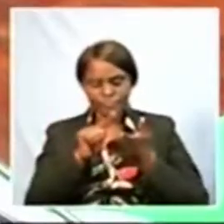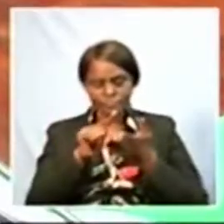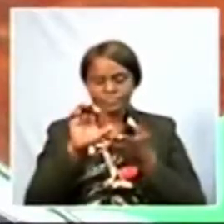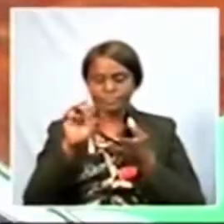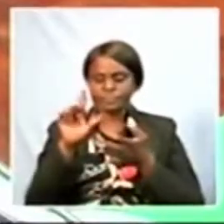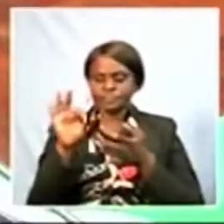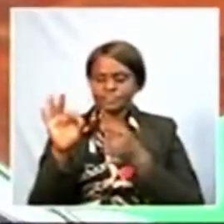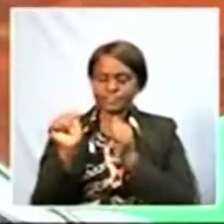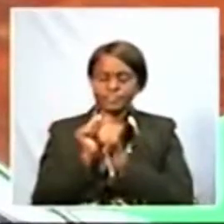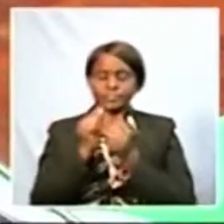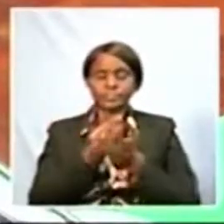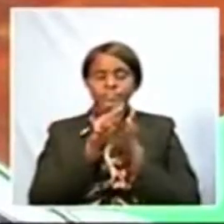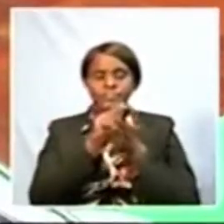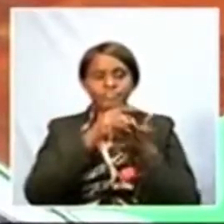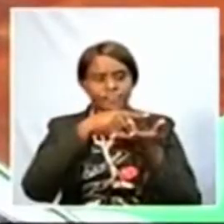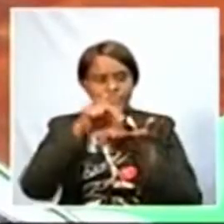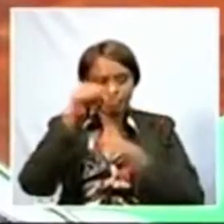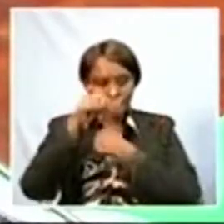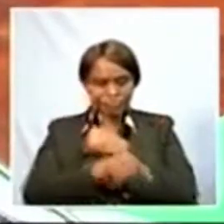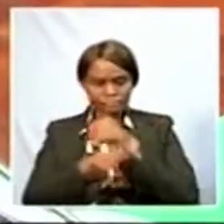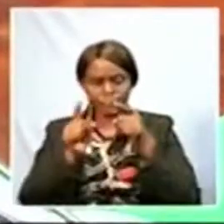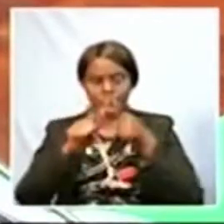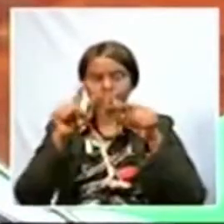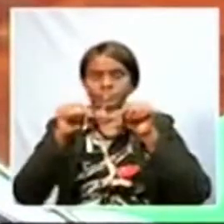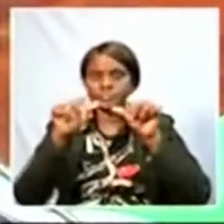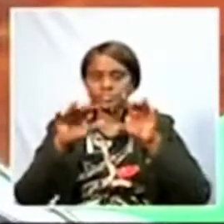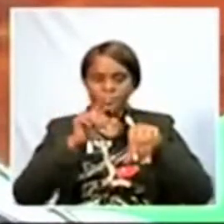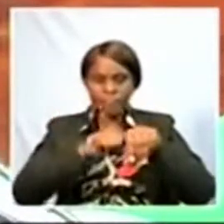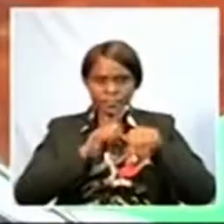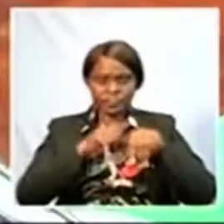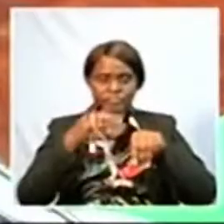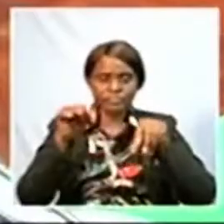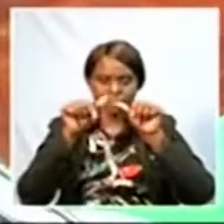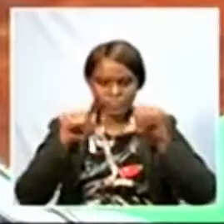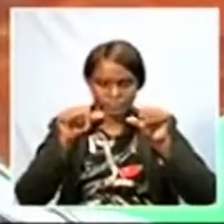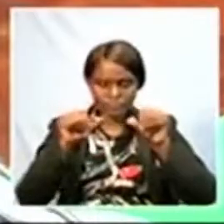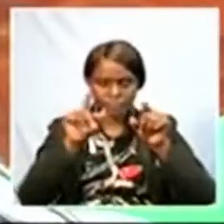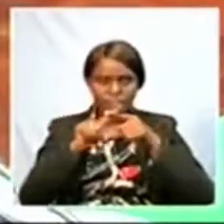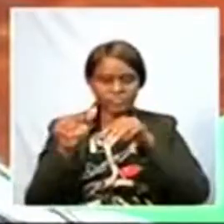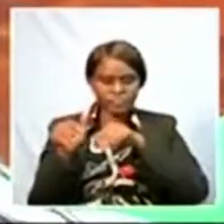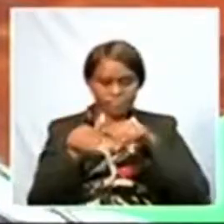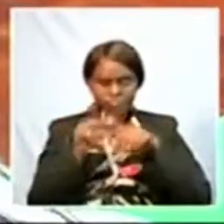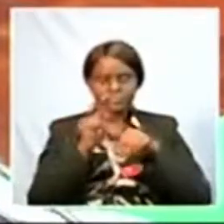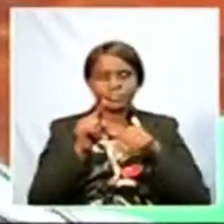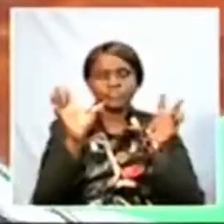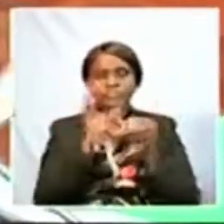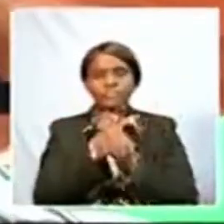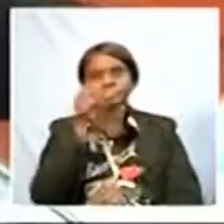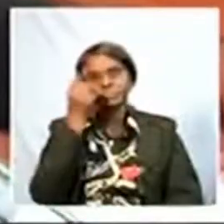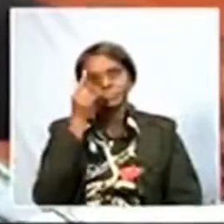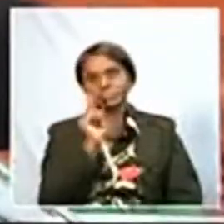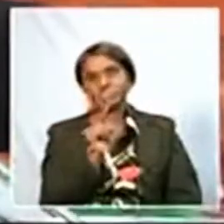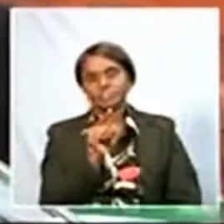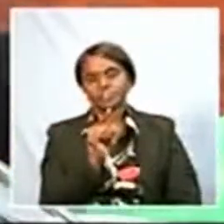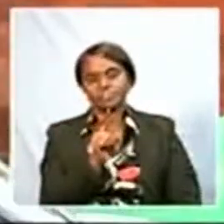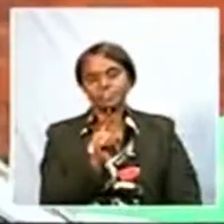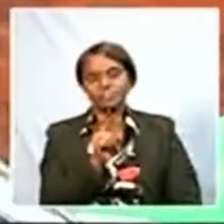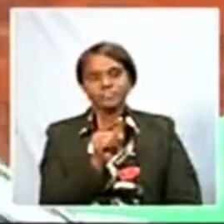grants payment details to the auditors at the time of audit to avoid such misunderstanding.